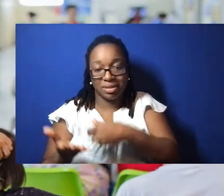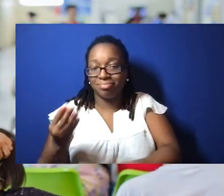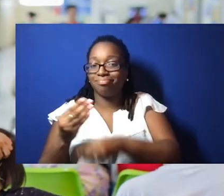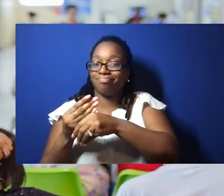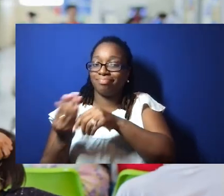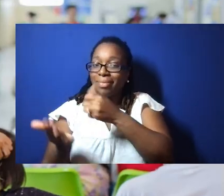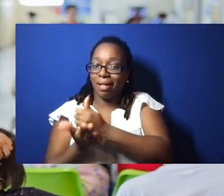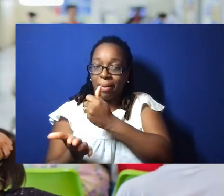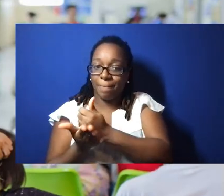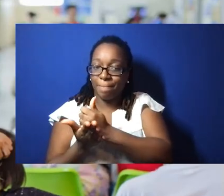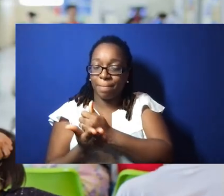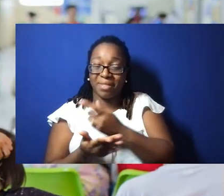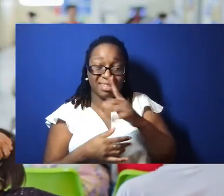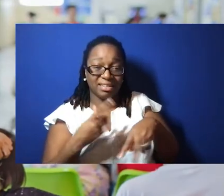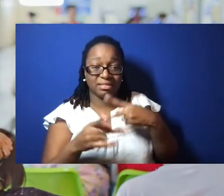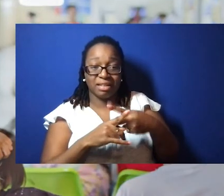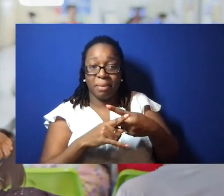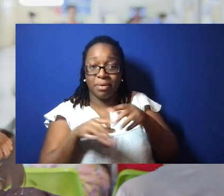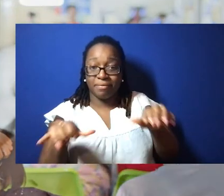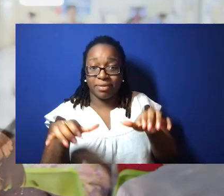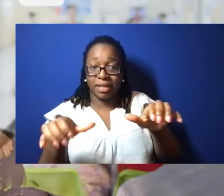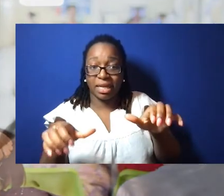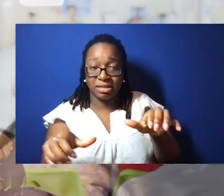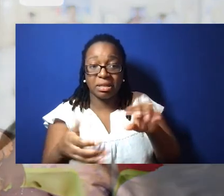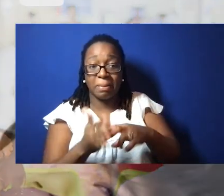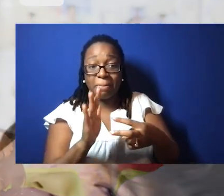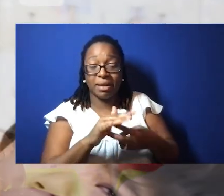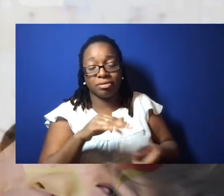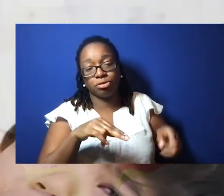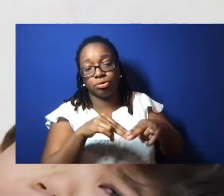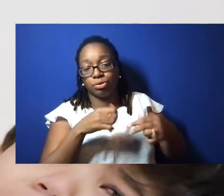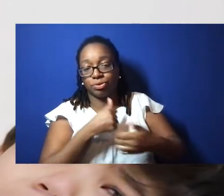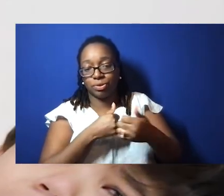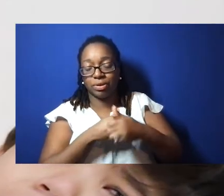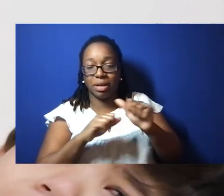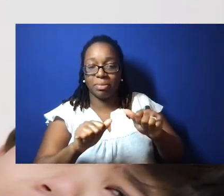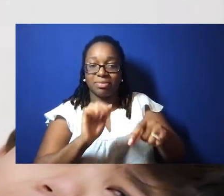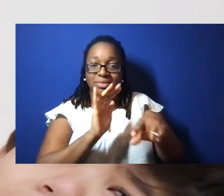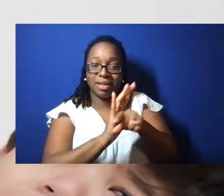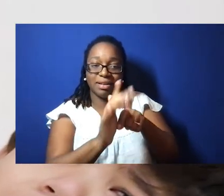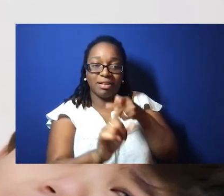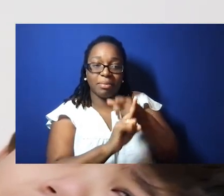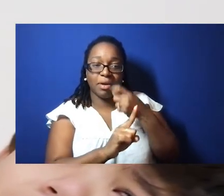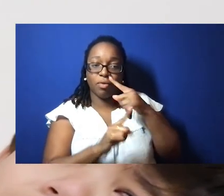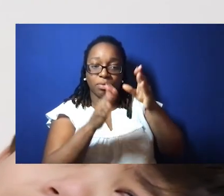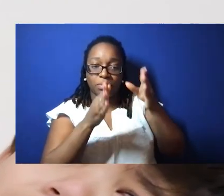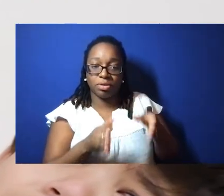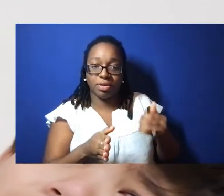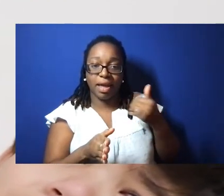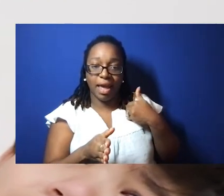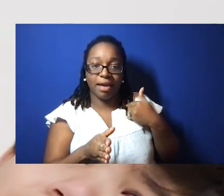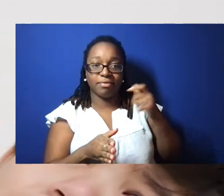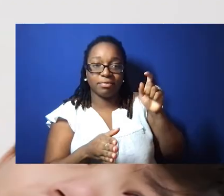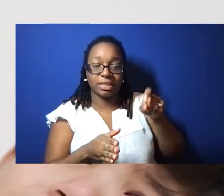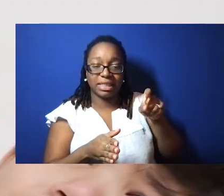additional assistance. Practices like these greatly increase the risk and potential negative impacts on the person